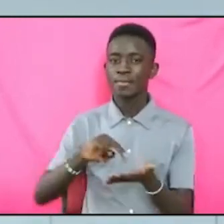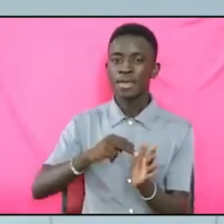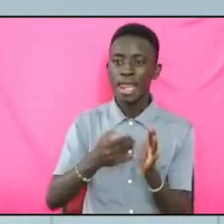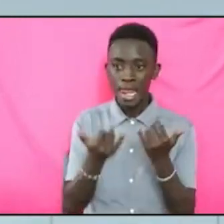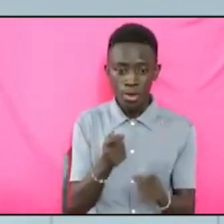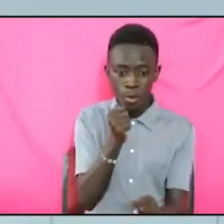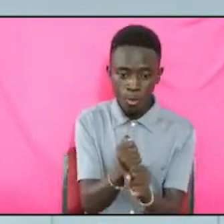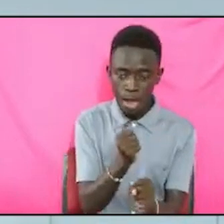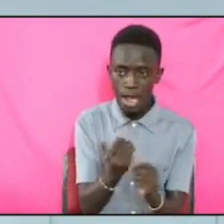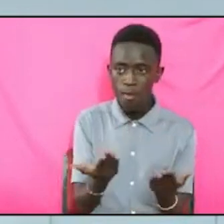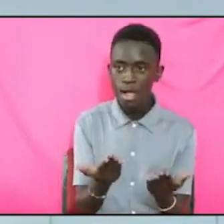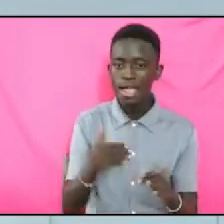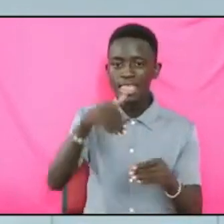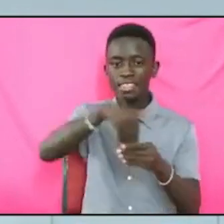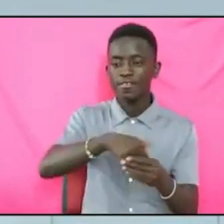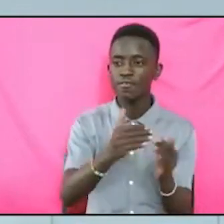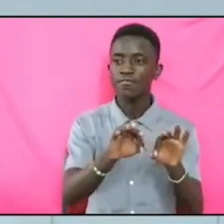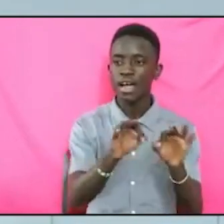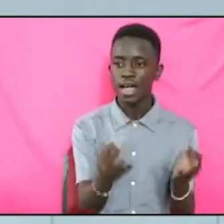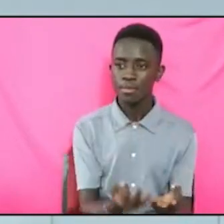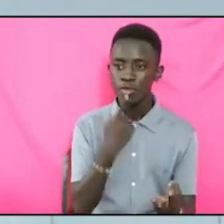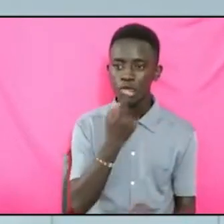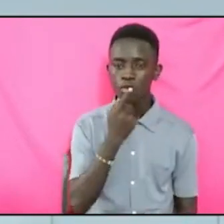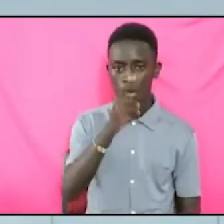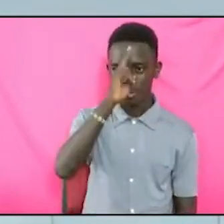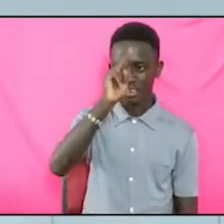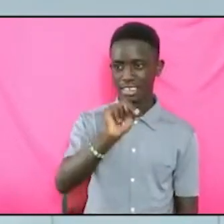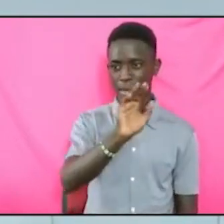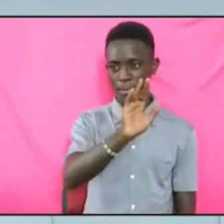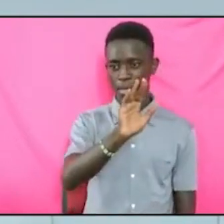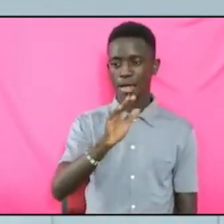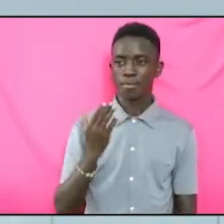in a family of the very same man who captured her.